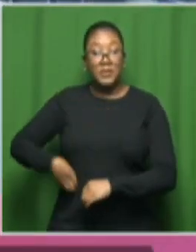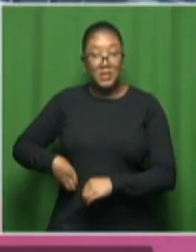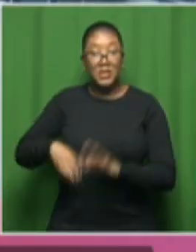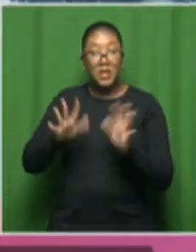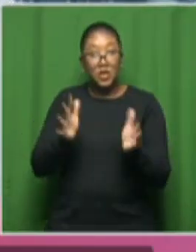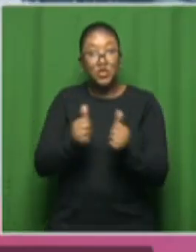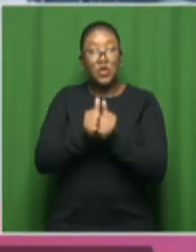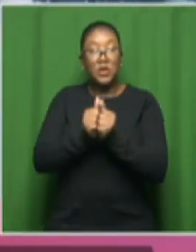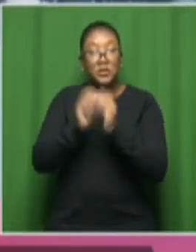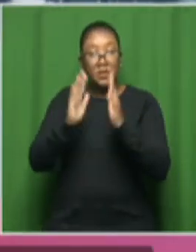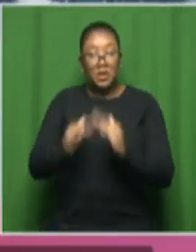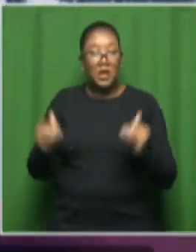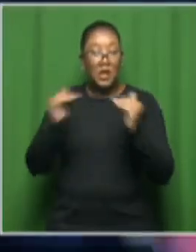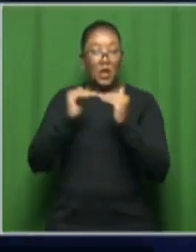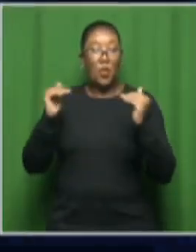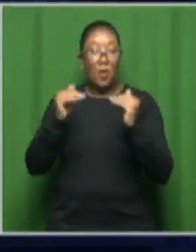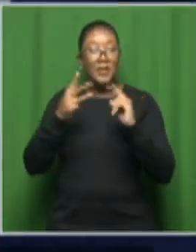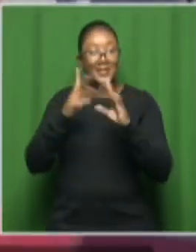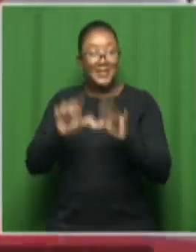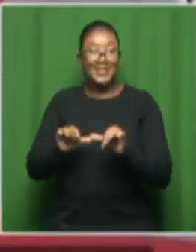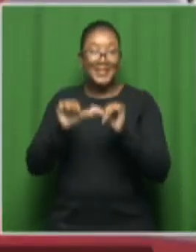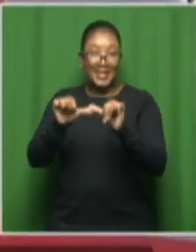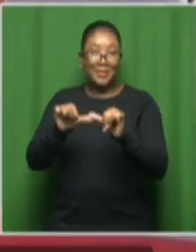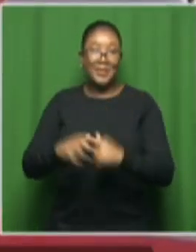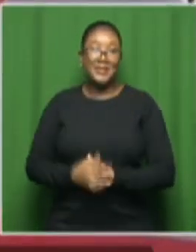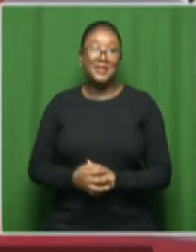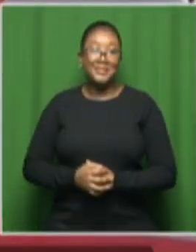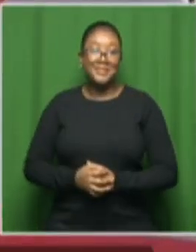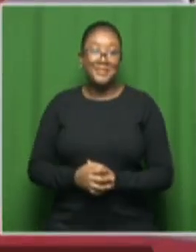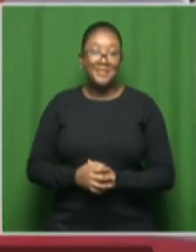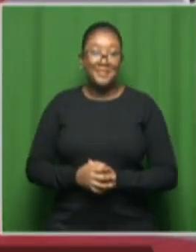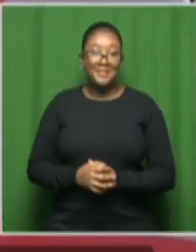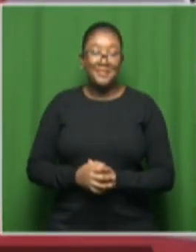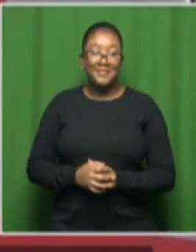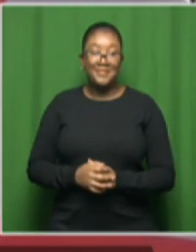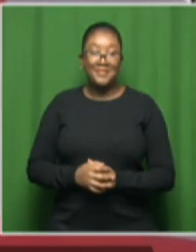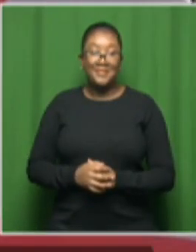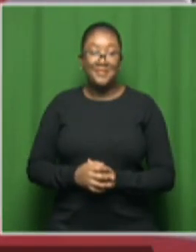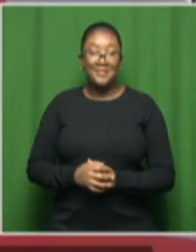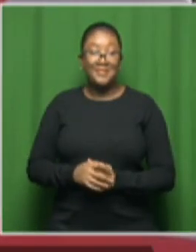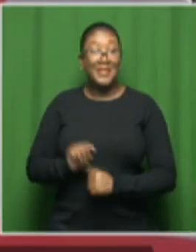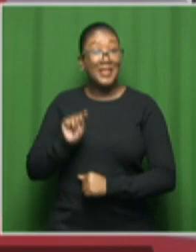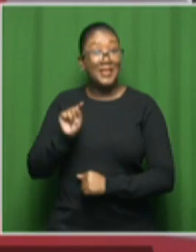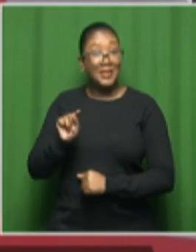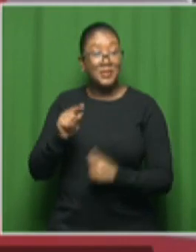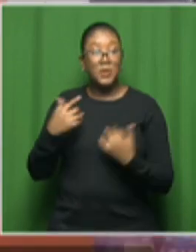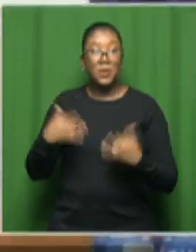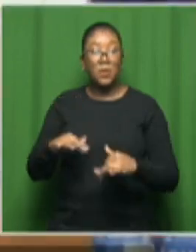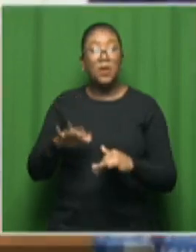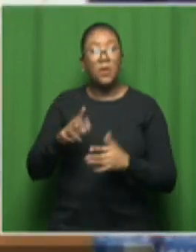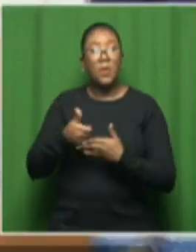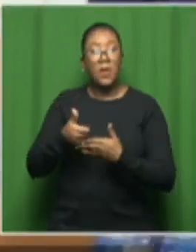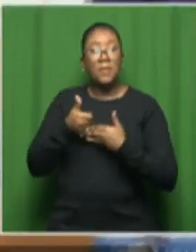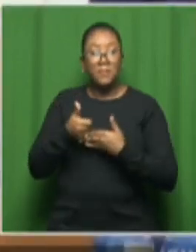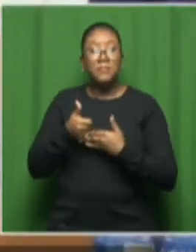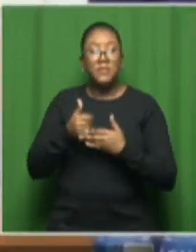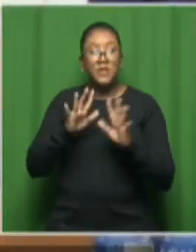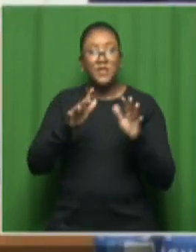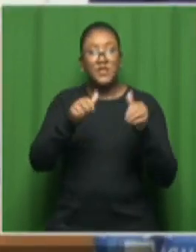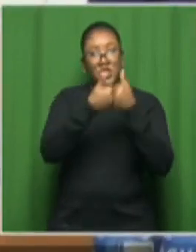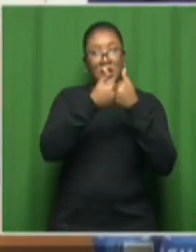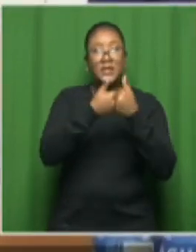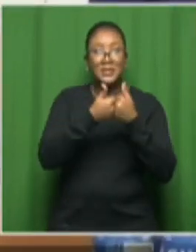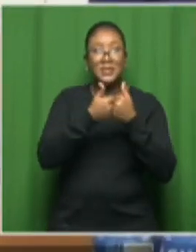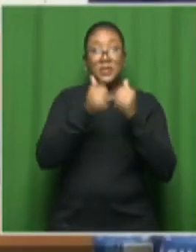solidarity, equality and sustainability. This hopefully will help us address the challenges that the